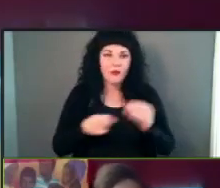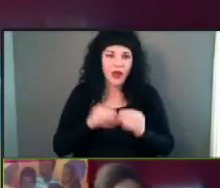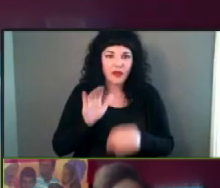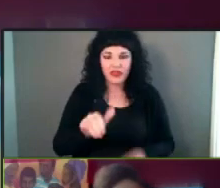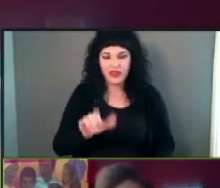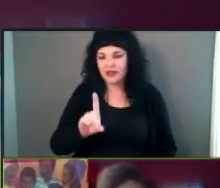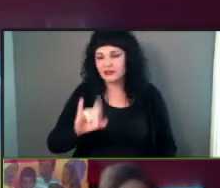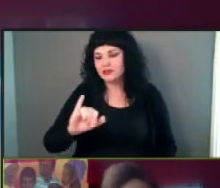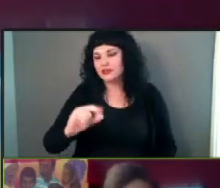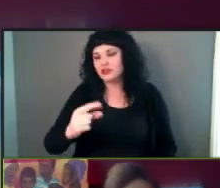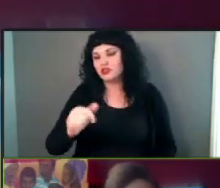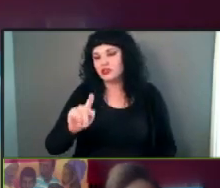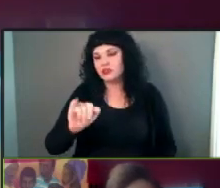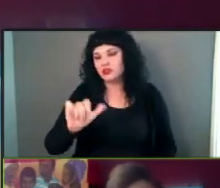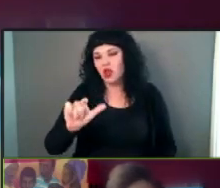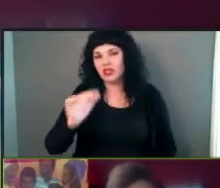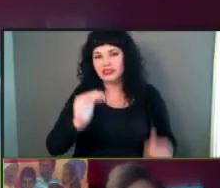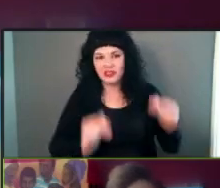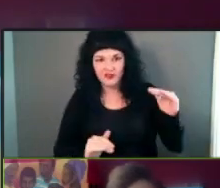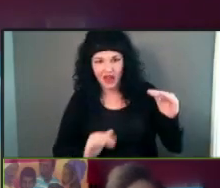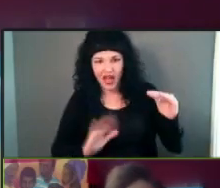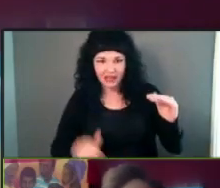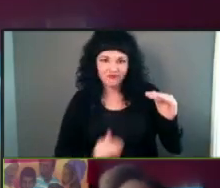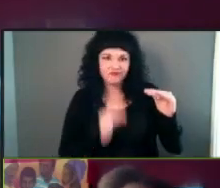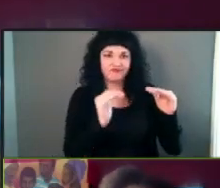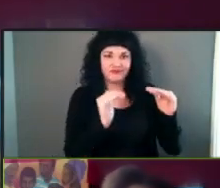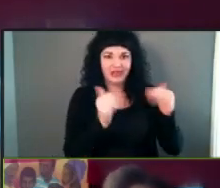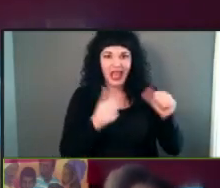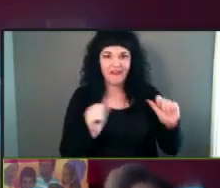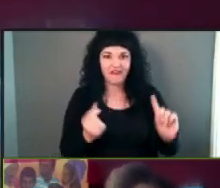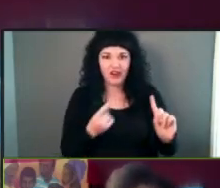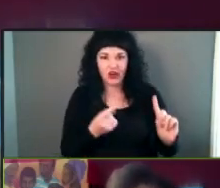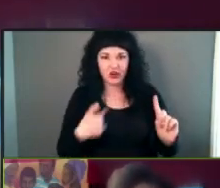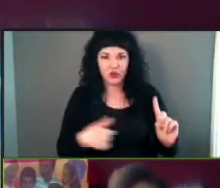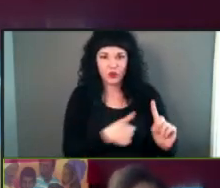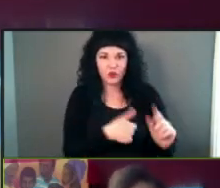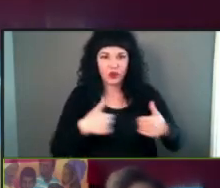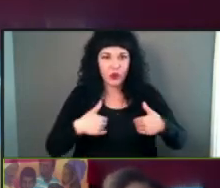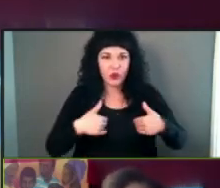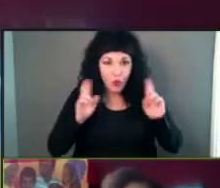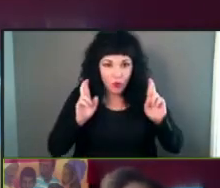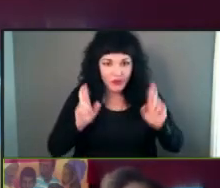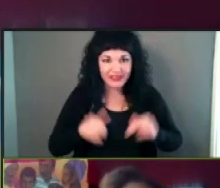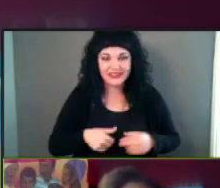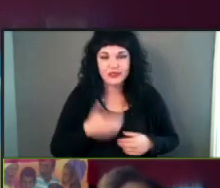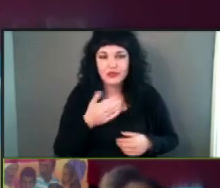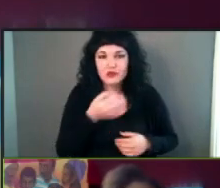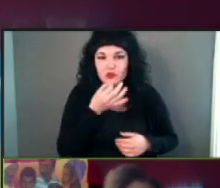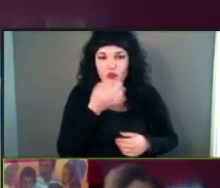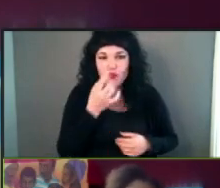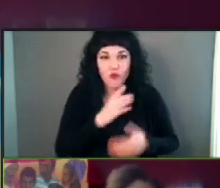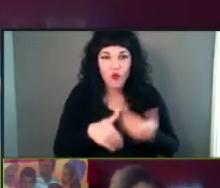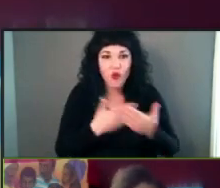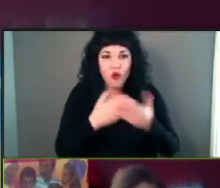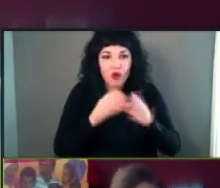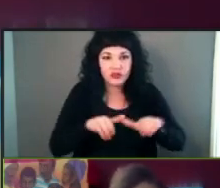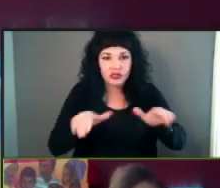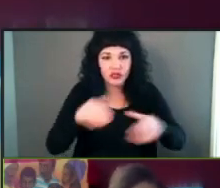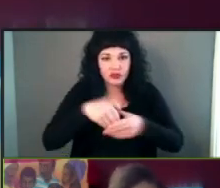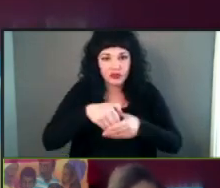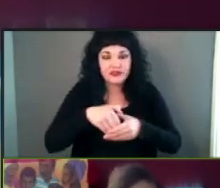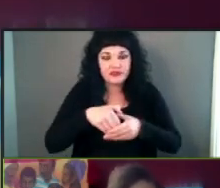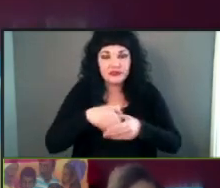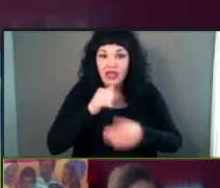to DPSCD for technology. And we're hoping soon for all children, not only in the city of Detroit, but throughout the state of